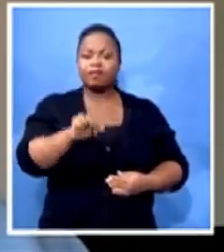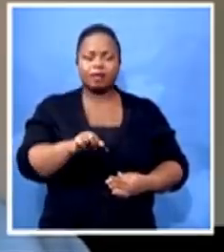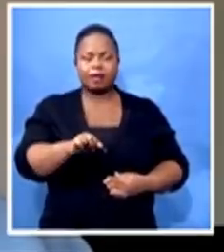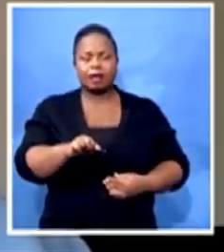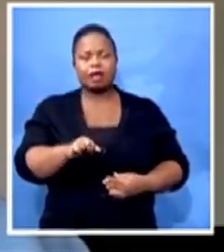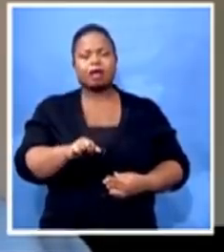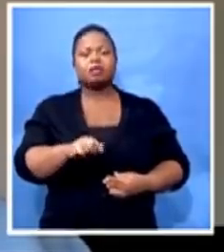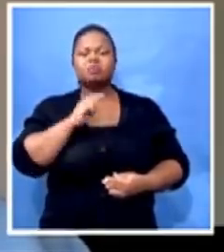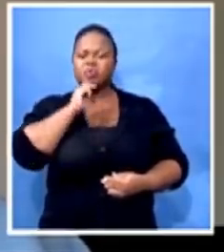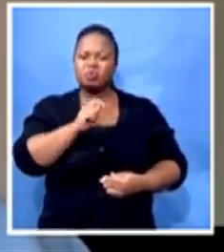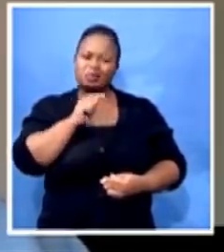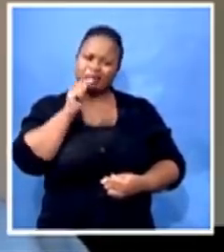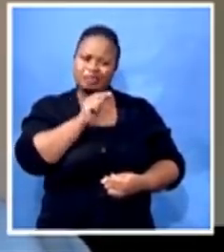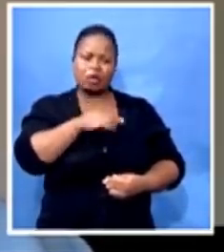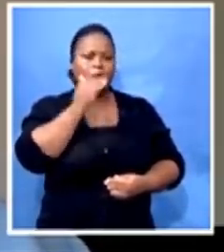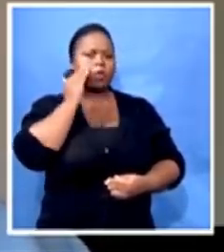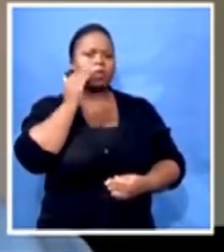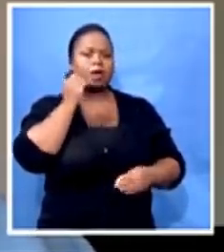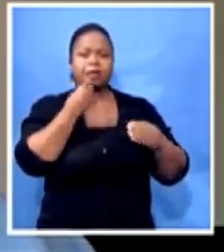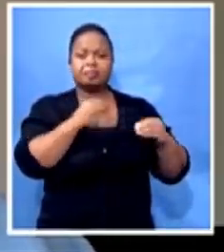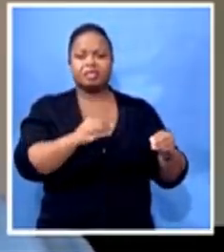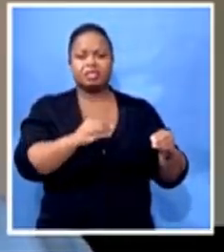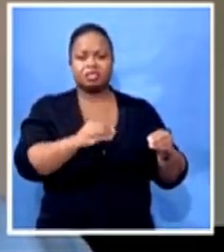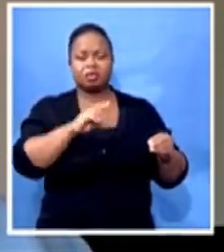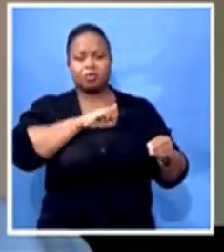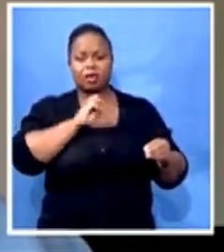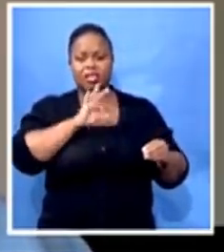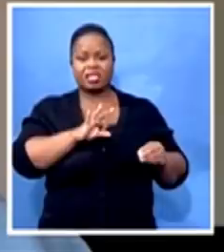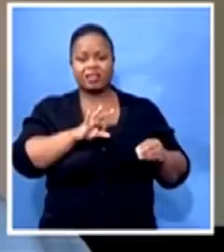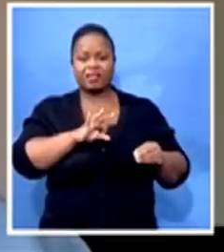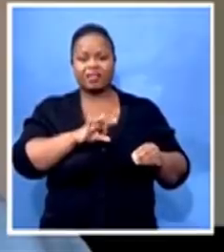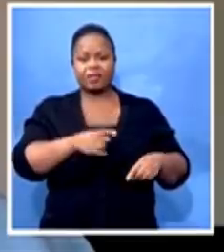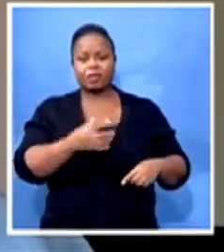And if you have a scheme whose intention is to